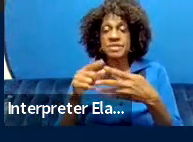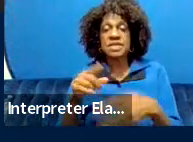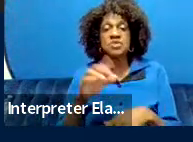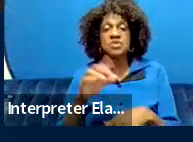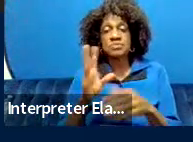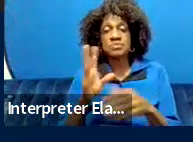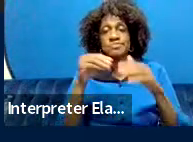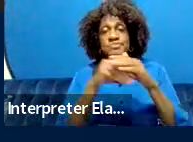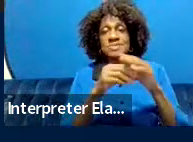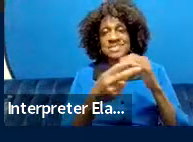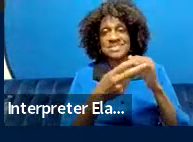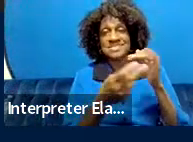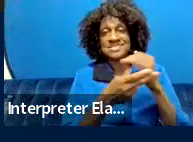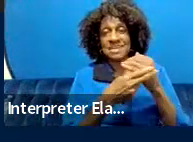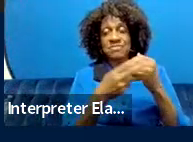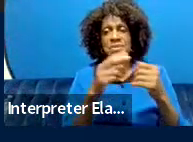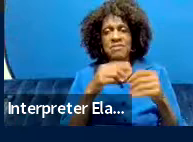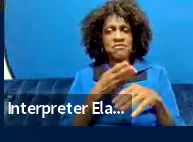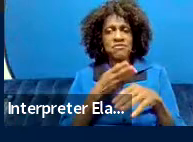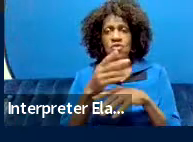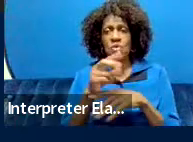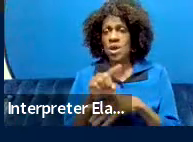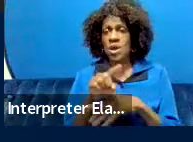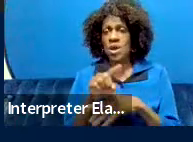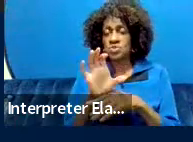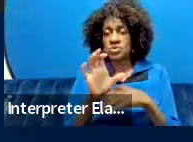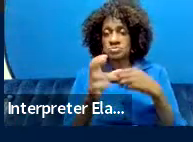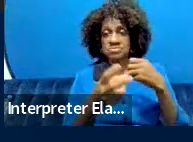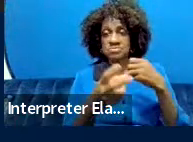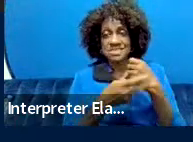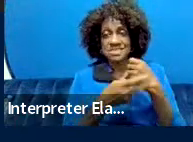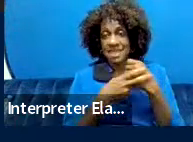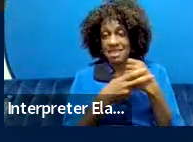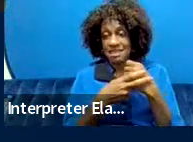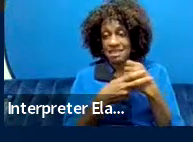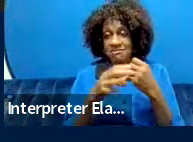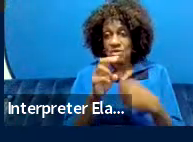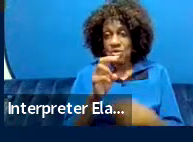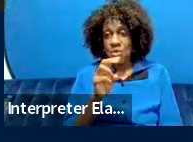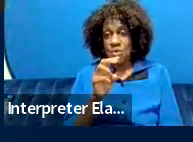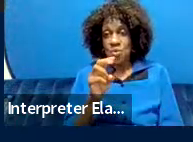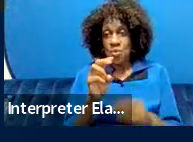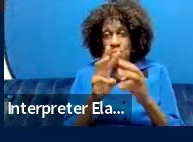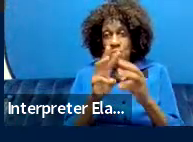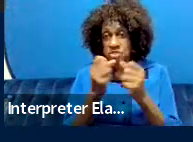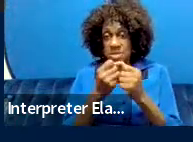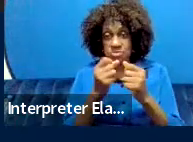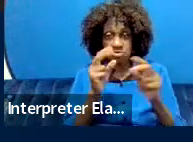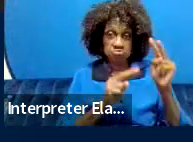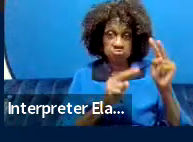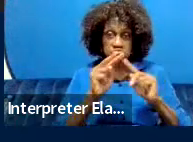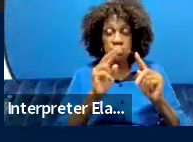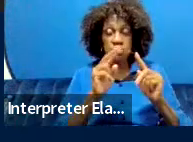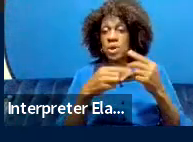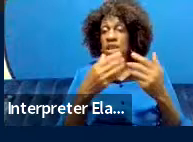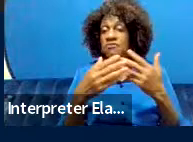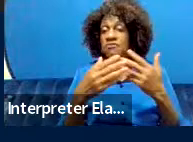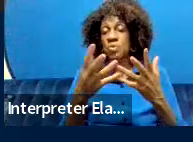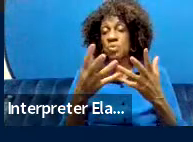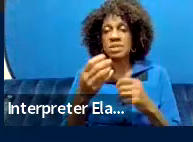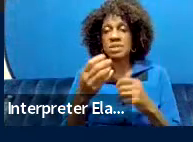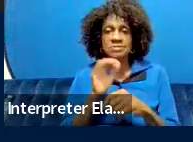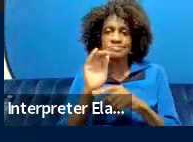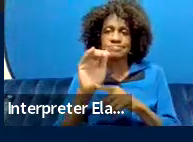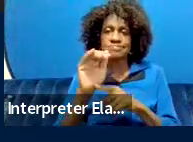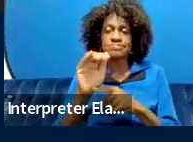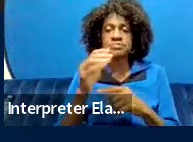archive section where we have more than 100 archived webinars to view whenever you want to. Additionally, I wanted to remind everyone